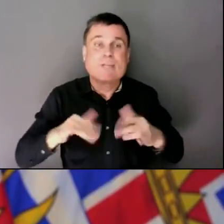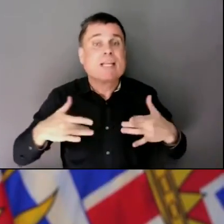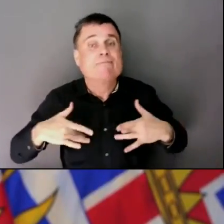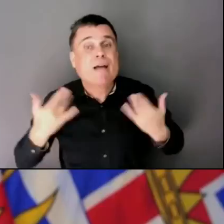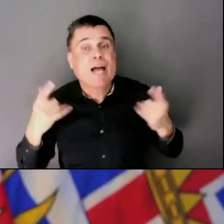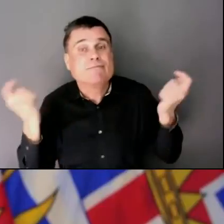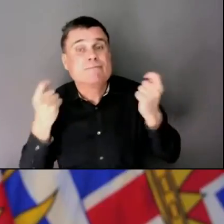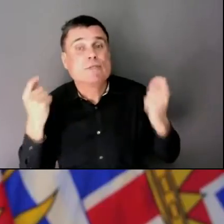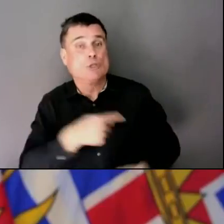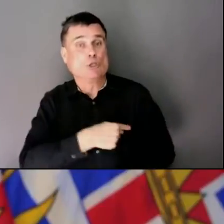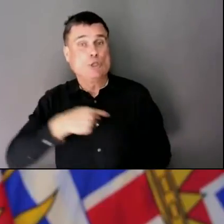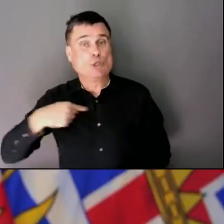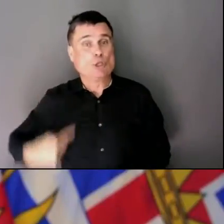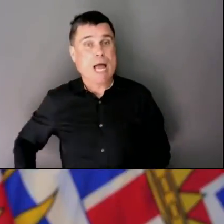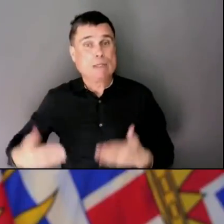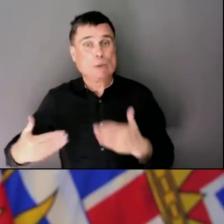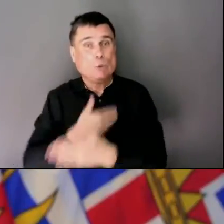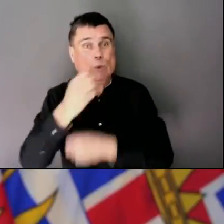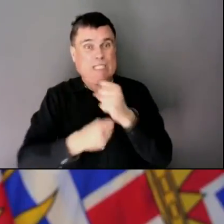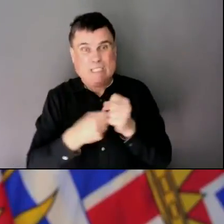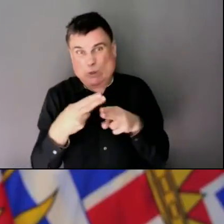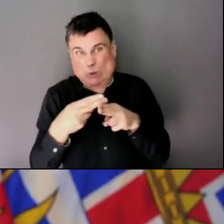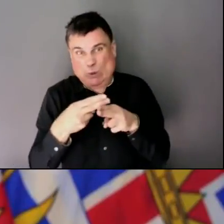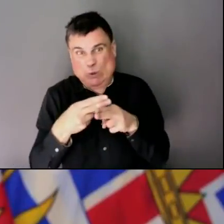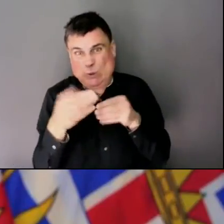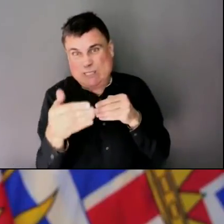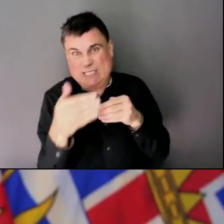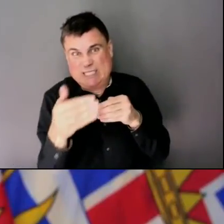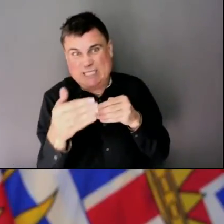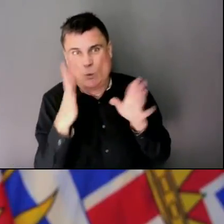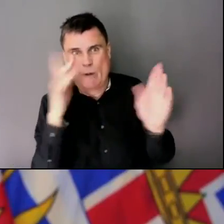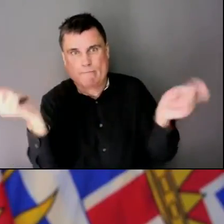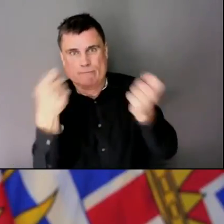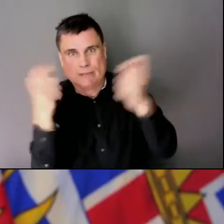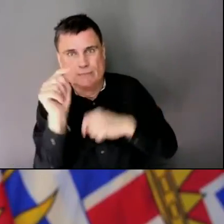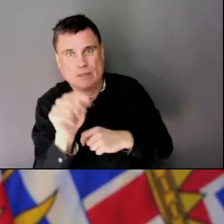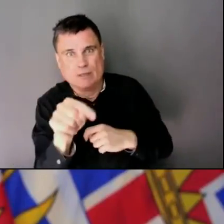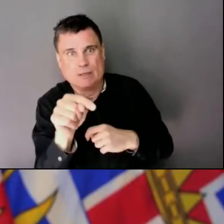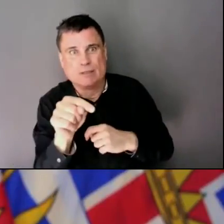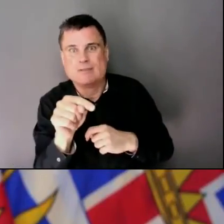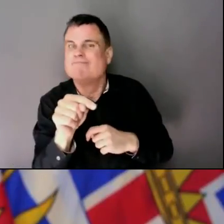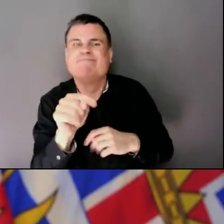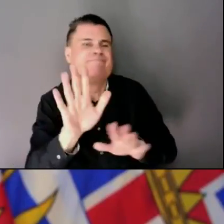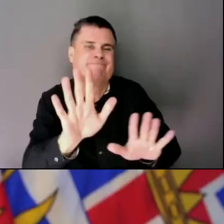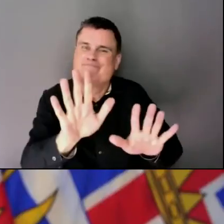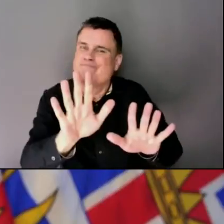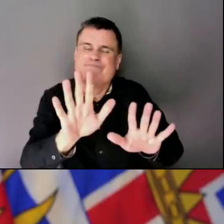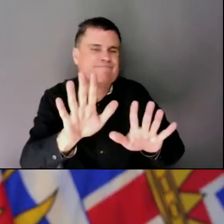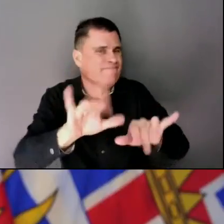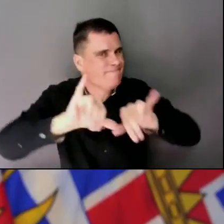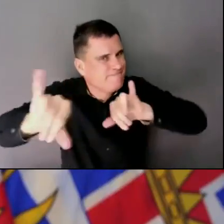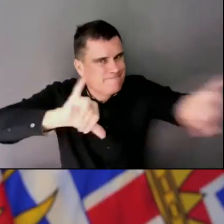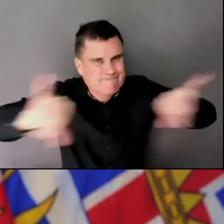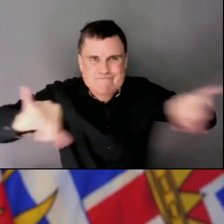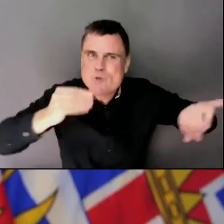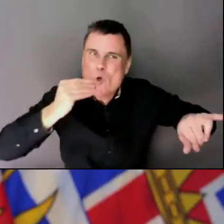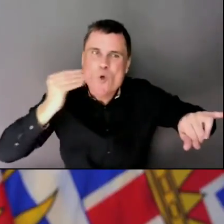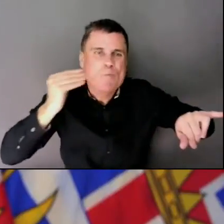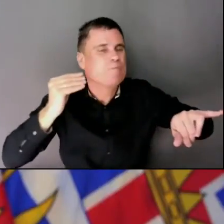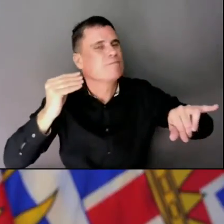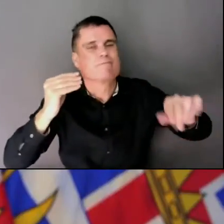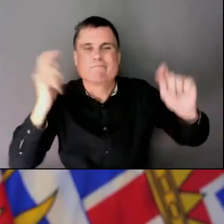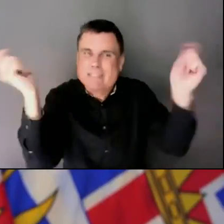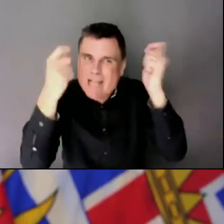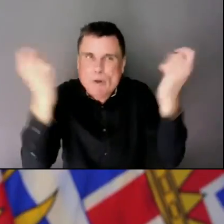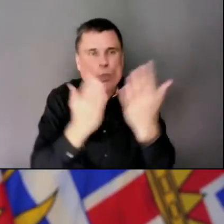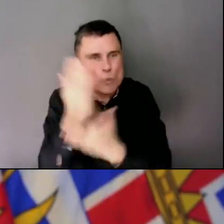And we need those to remain low-key virtual events this year. Once we get to the